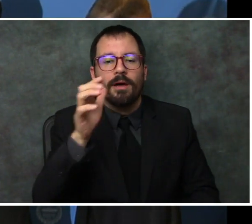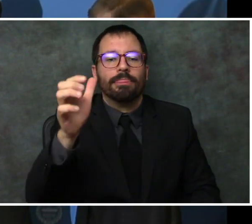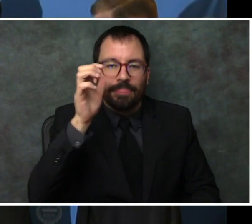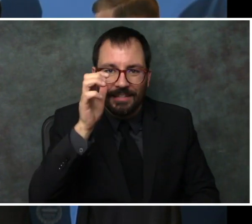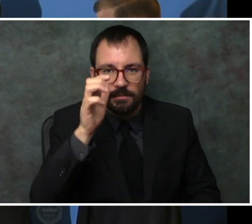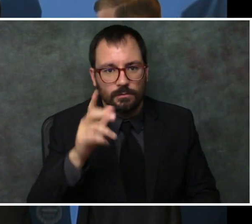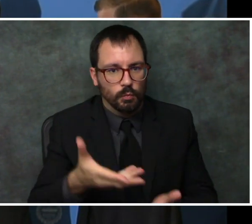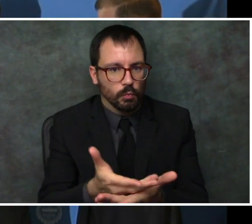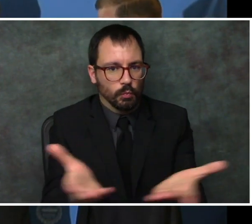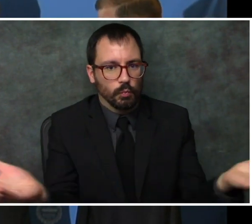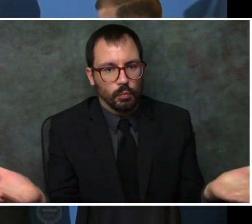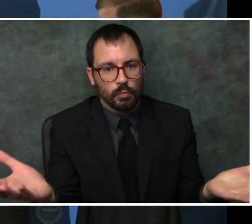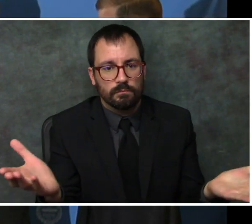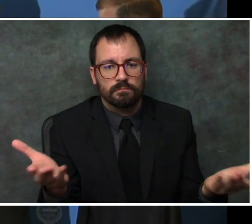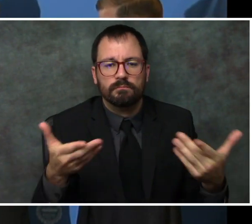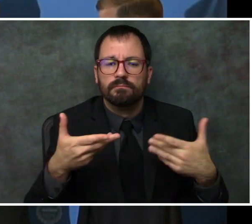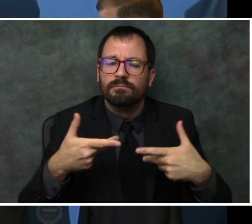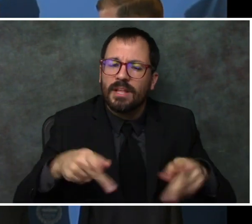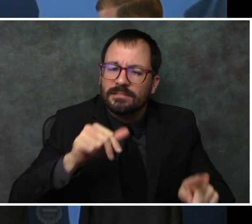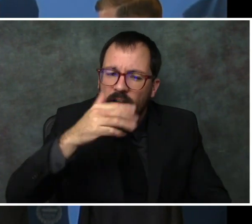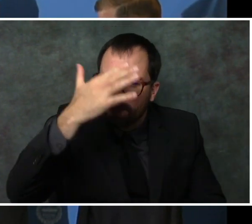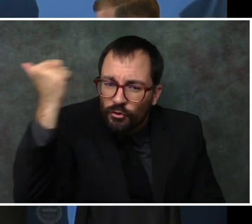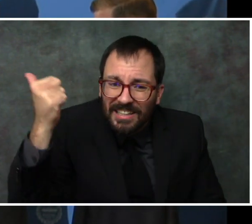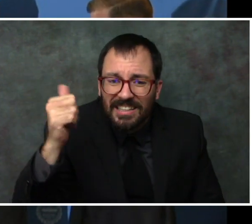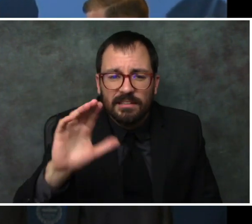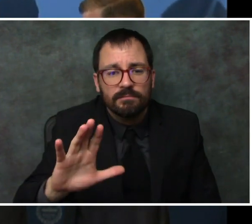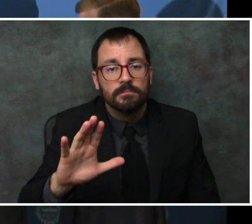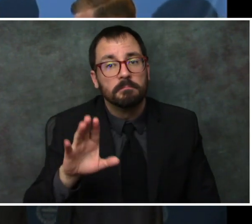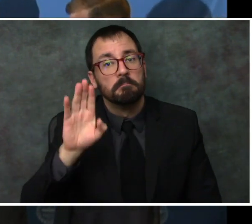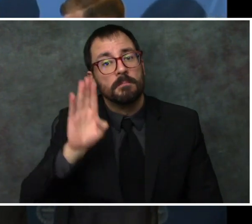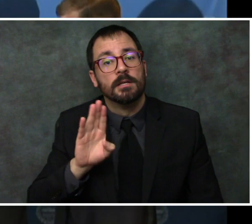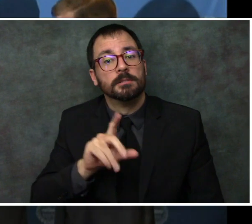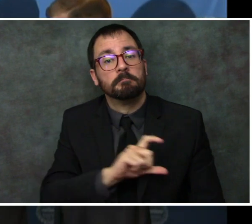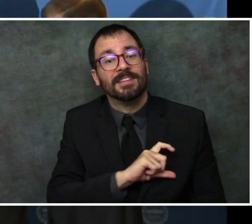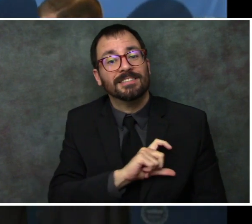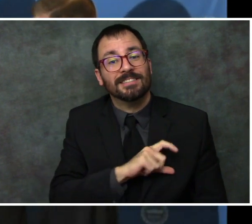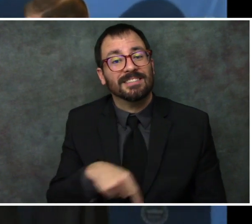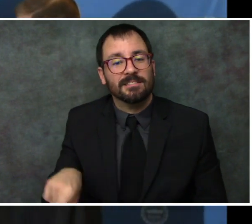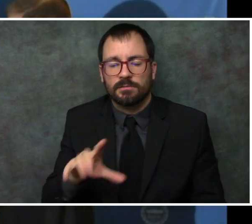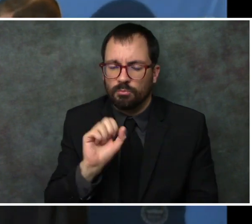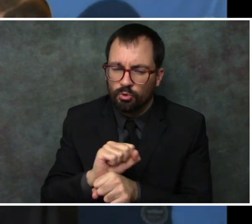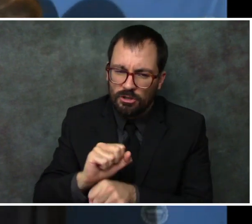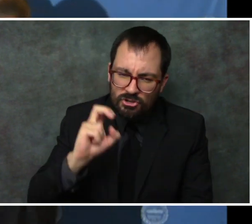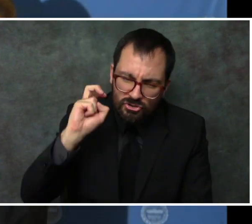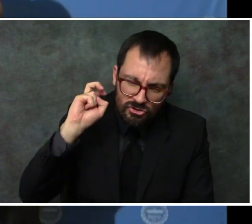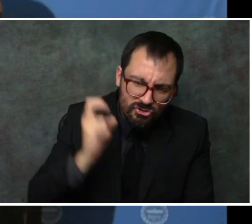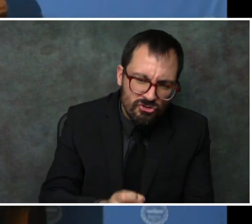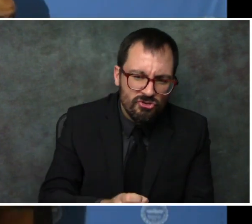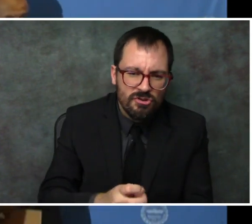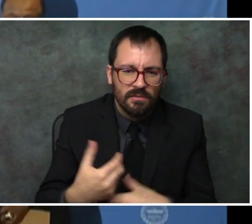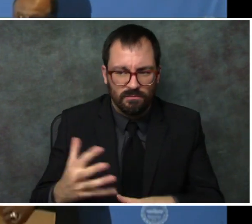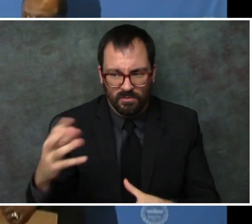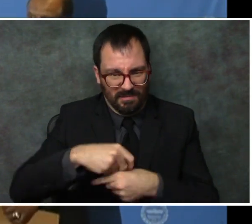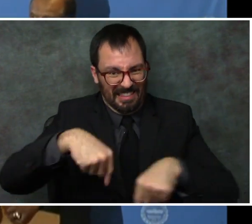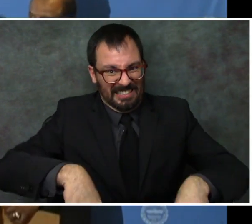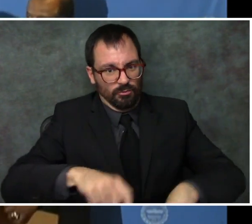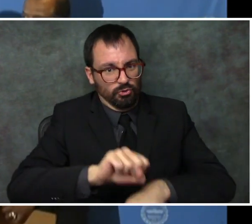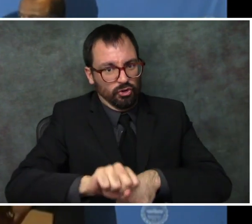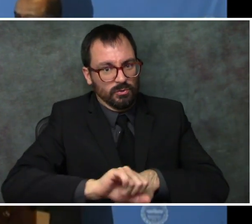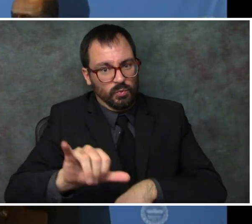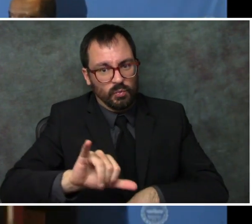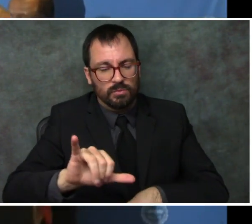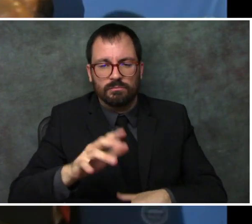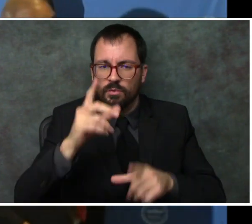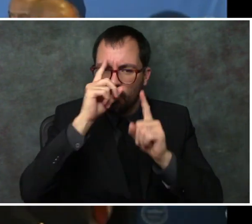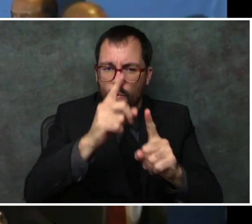also included in that too. So more justice and equality for all. And thank you again to the panelists. Let me just, I just want to,